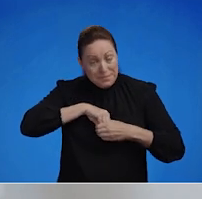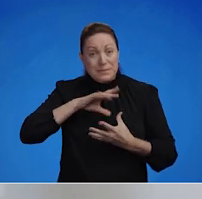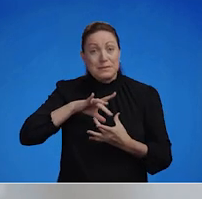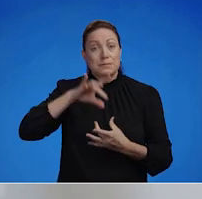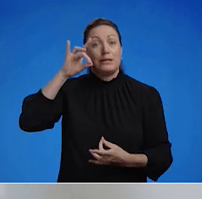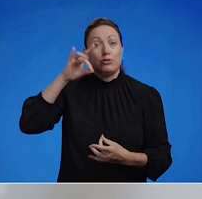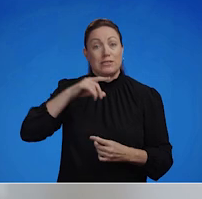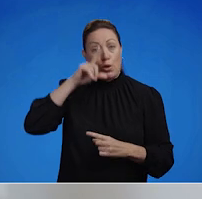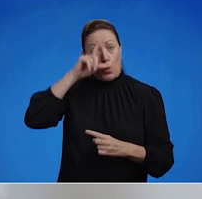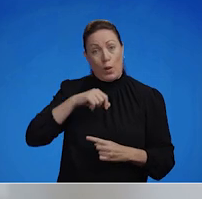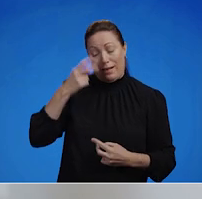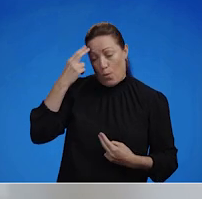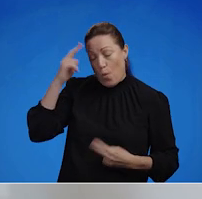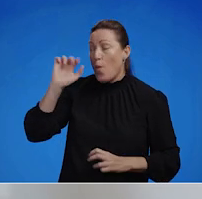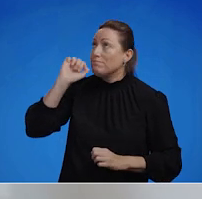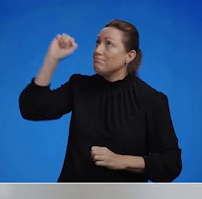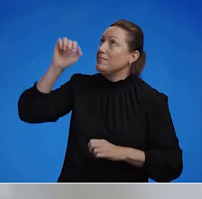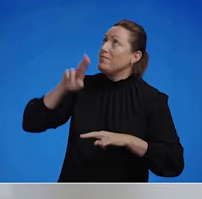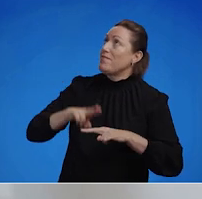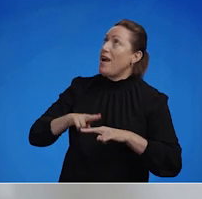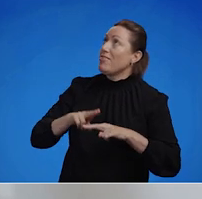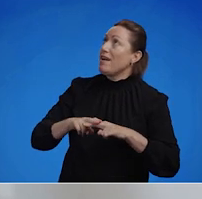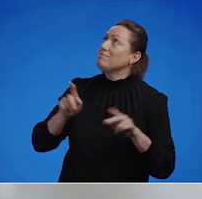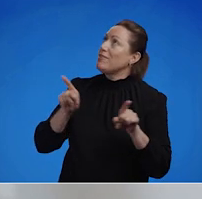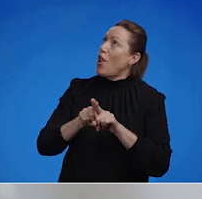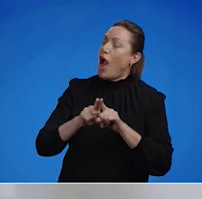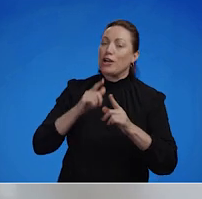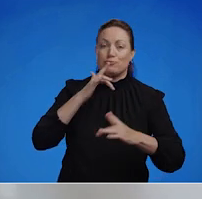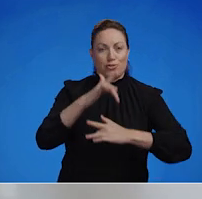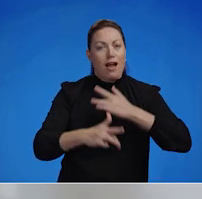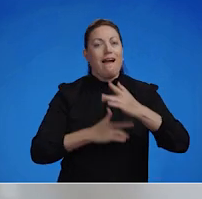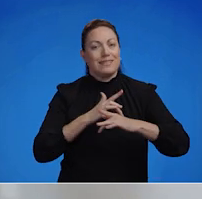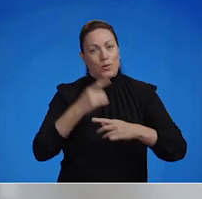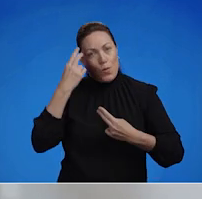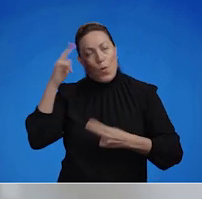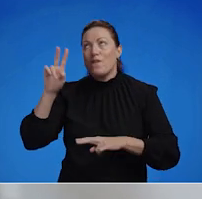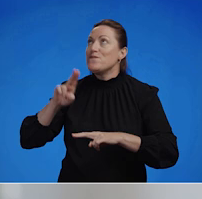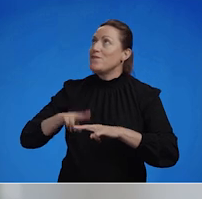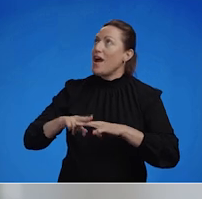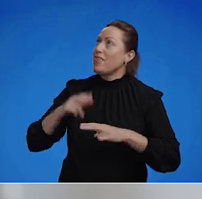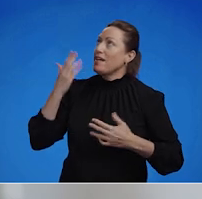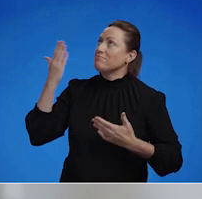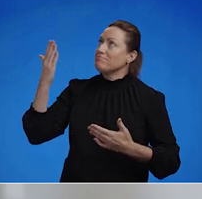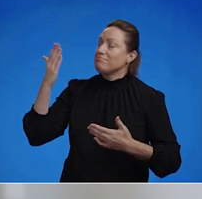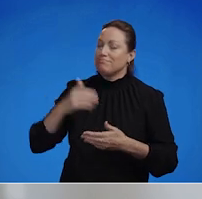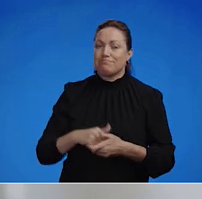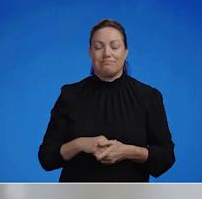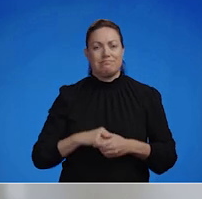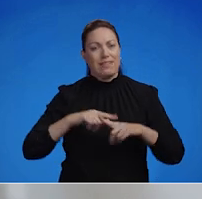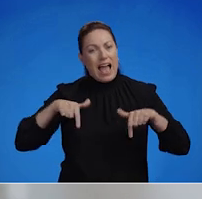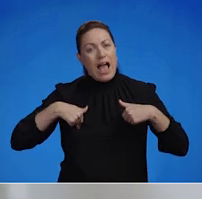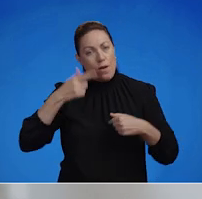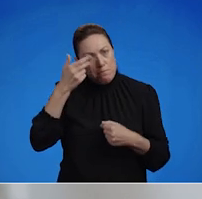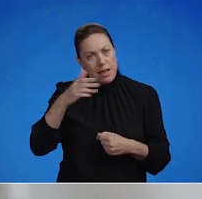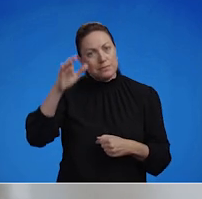we with Christ can call out Abba, Father. The gift of our baptism, the gift of our